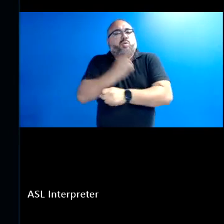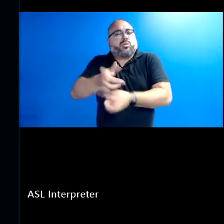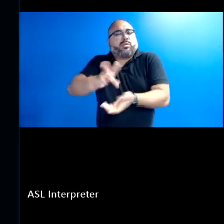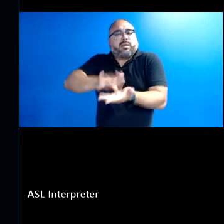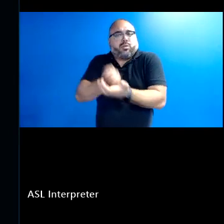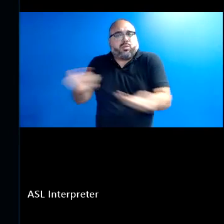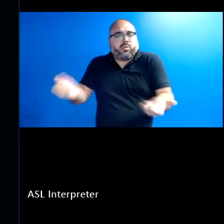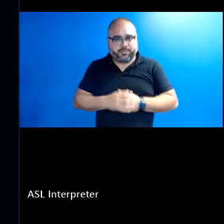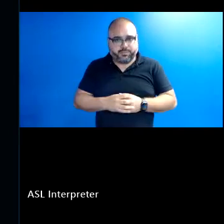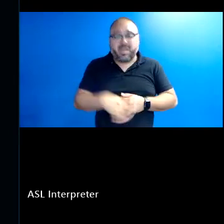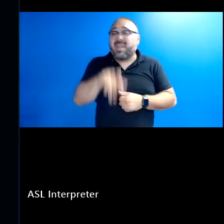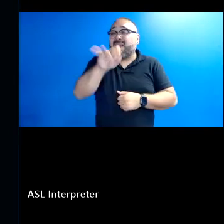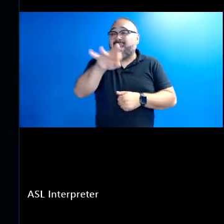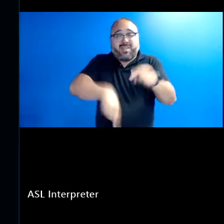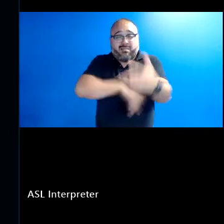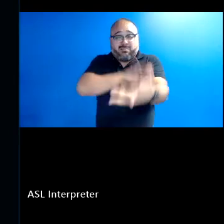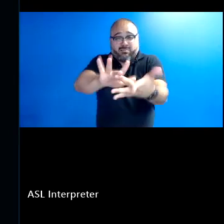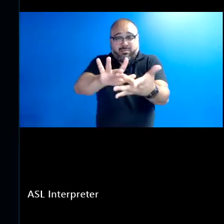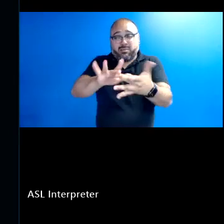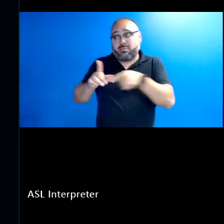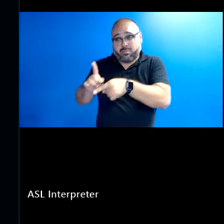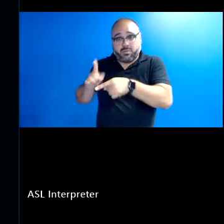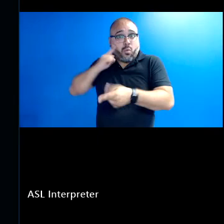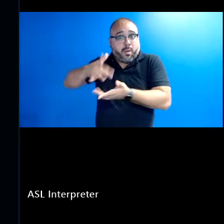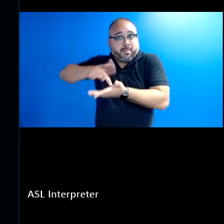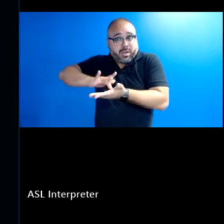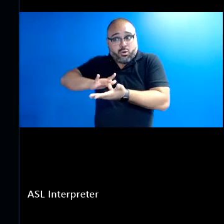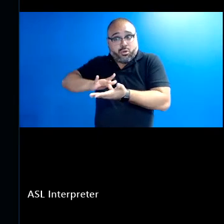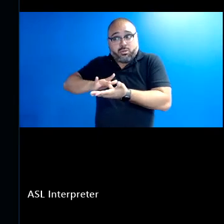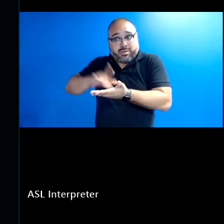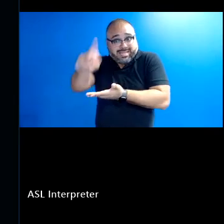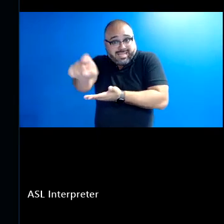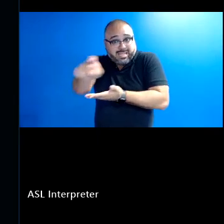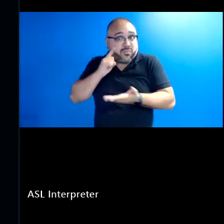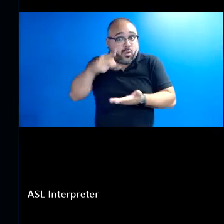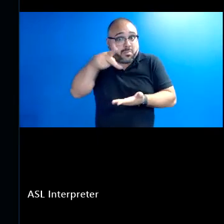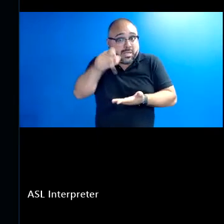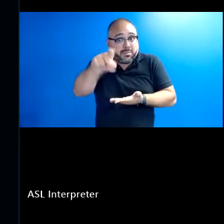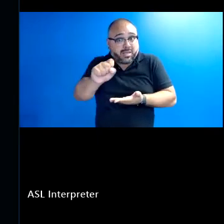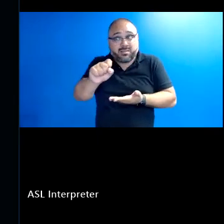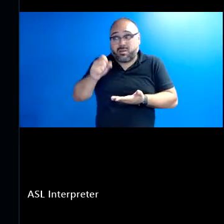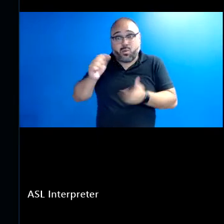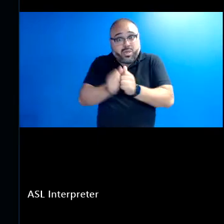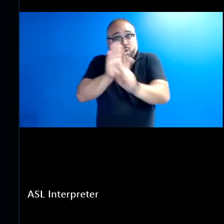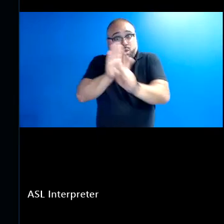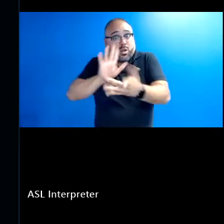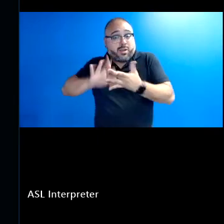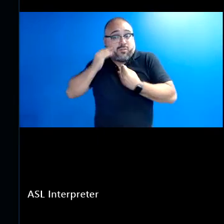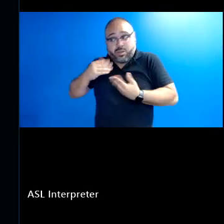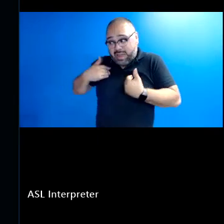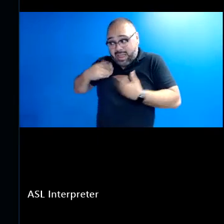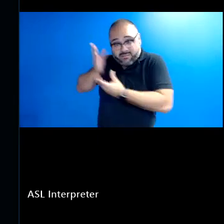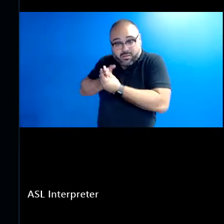If we can't reach customers who are enrolled in Medical Baseline during a PSPS, through their contact information on file, we will follow up with